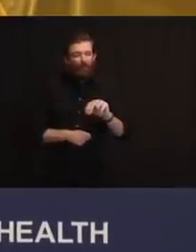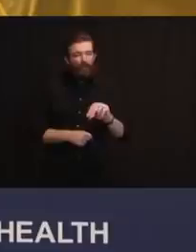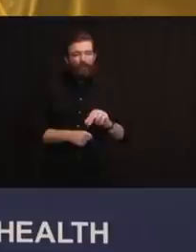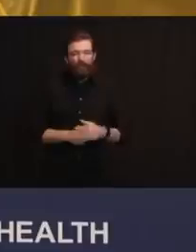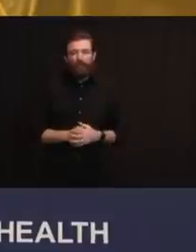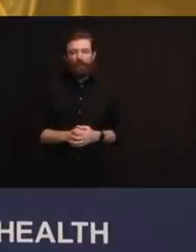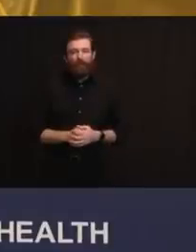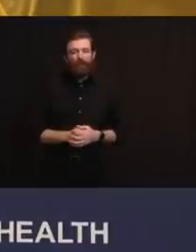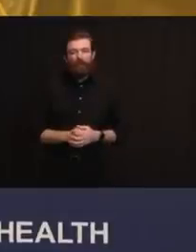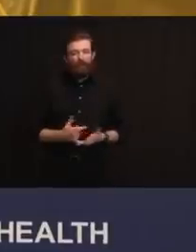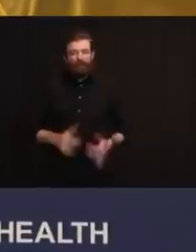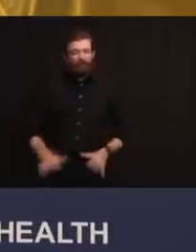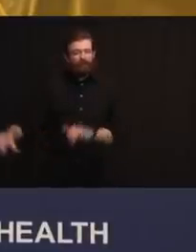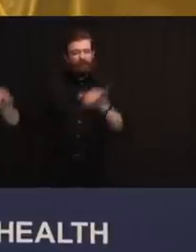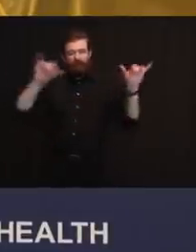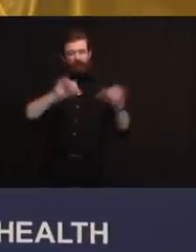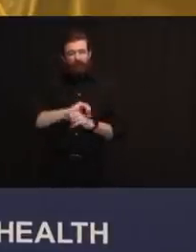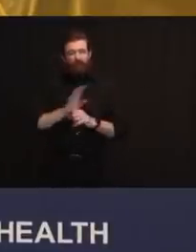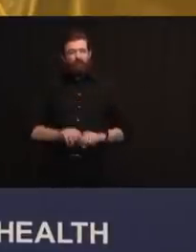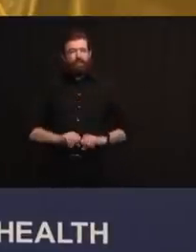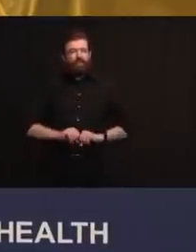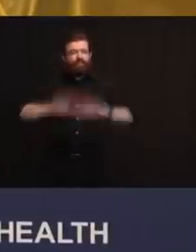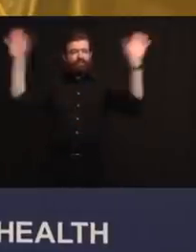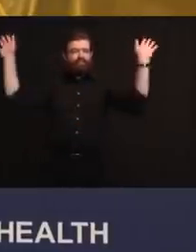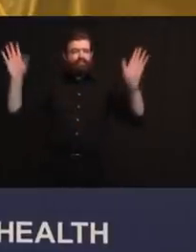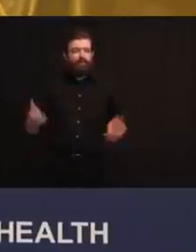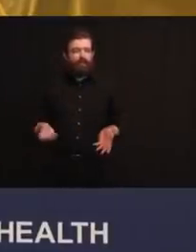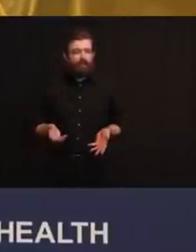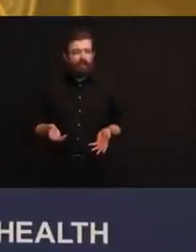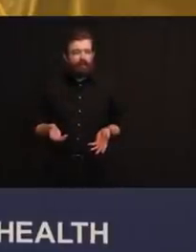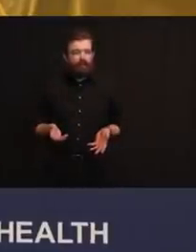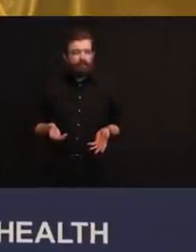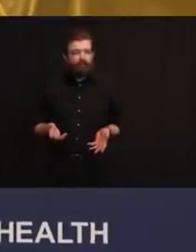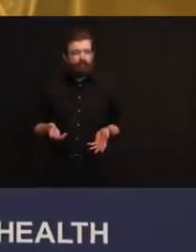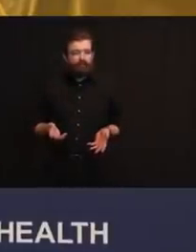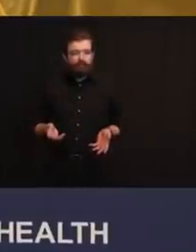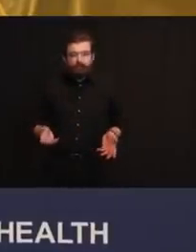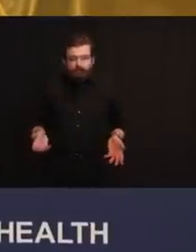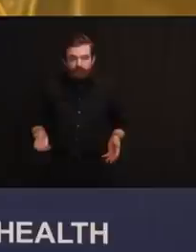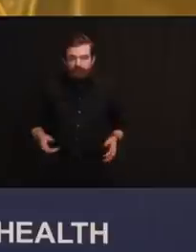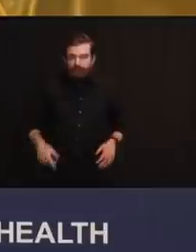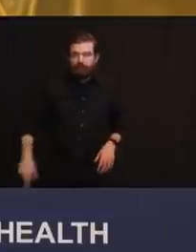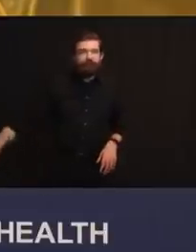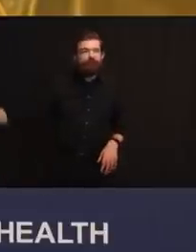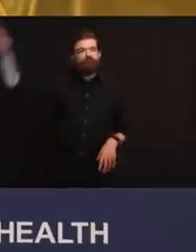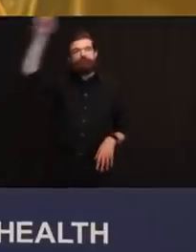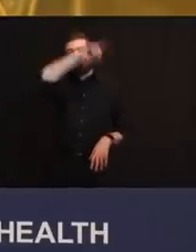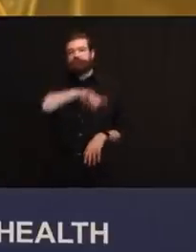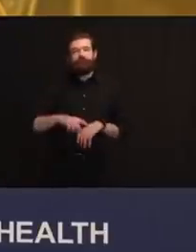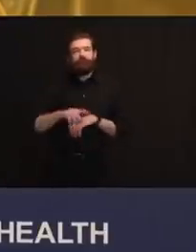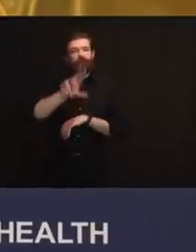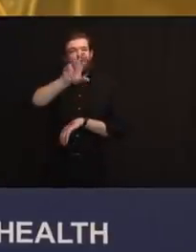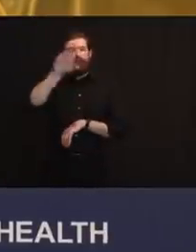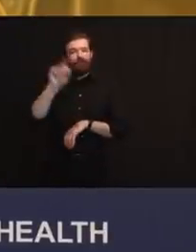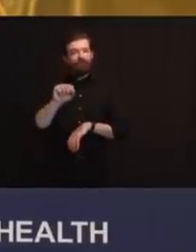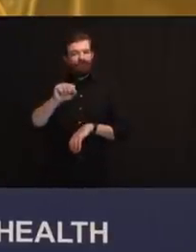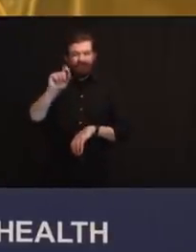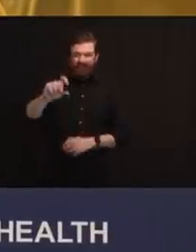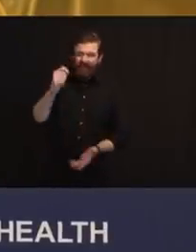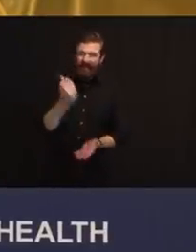abrogation of responsibility at a time of desperate need in our nation, and I think reputationally, those folks will pay a big